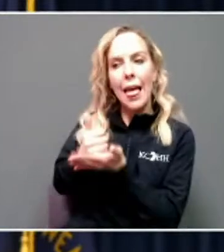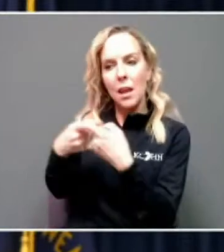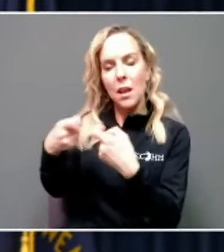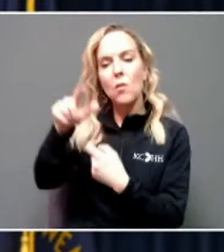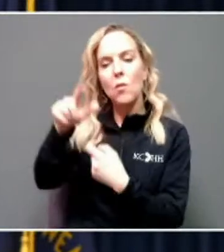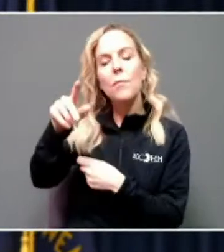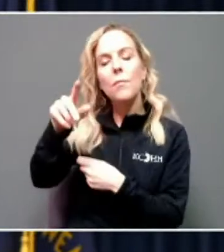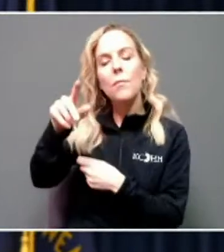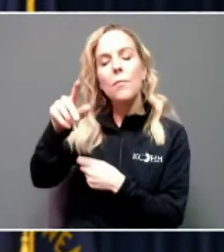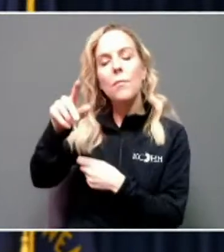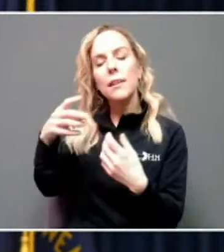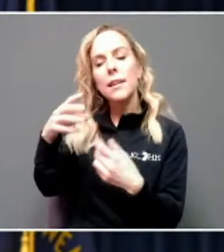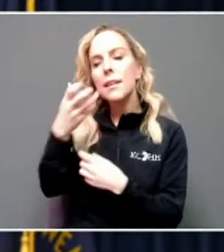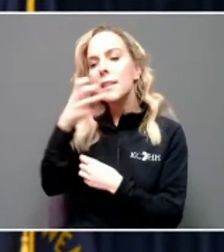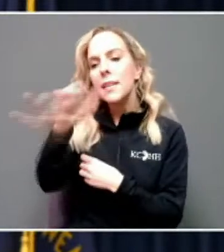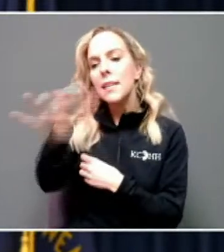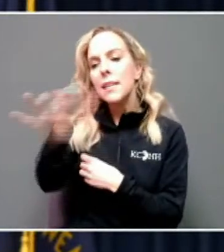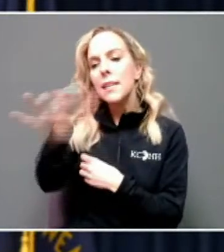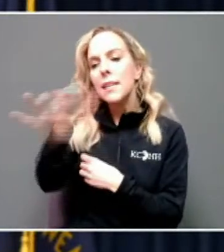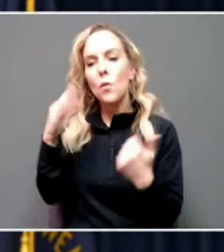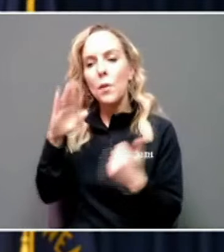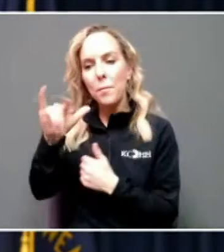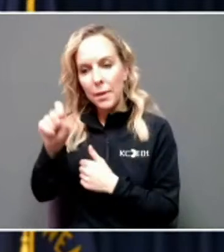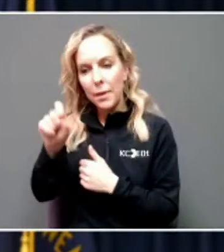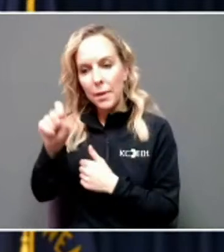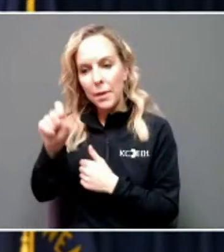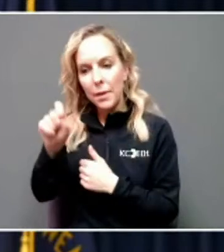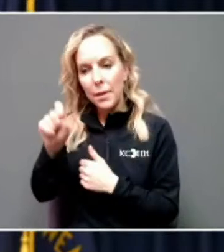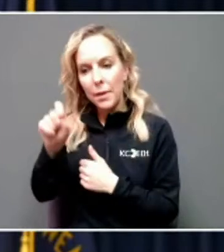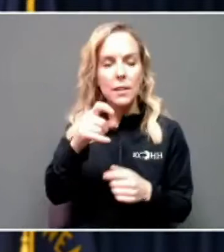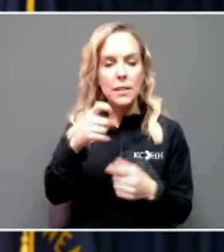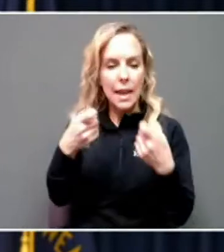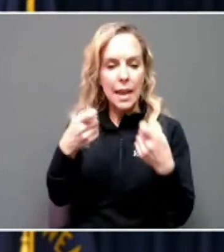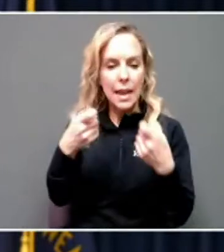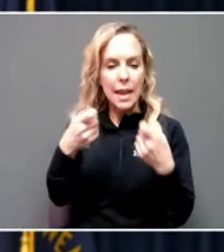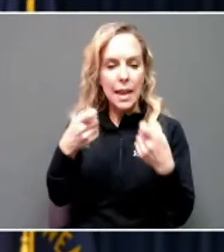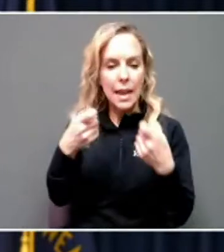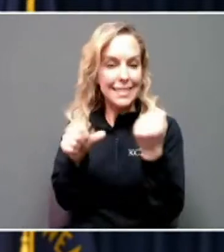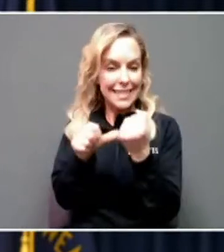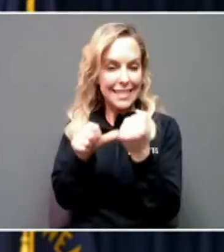Low Income Home Energy Assistance Program. That is